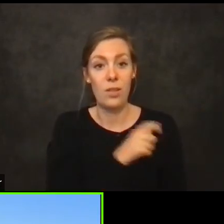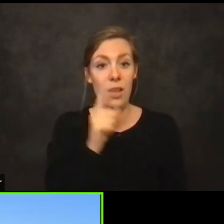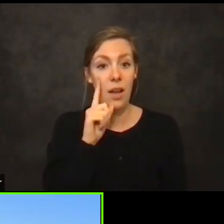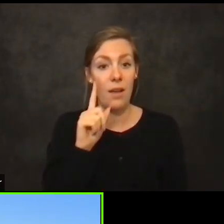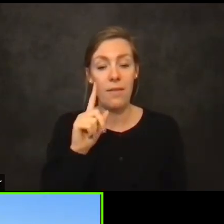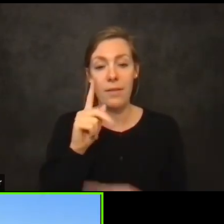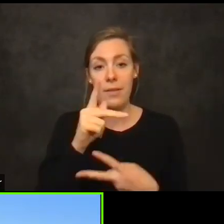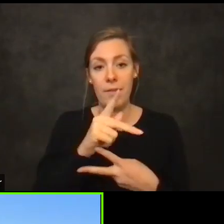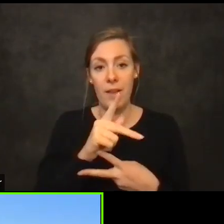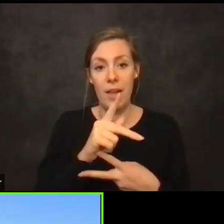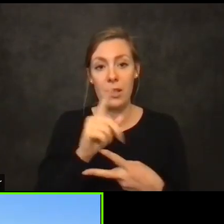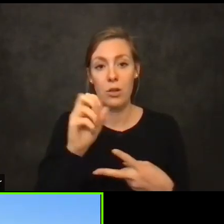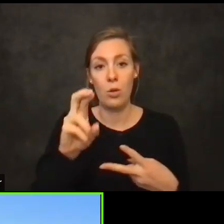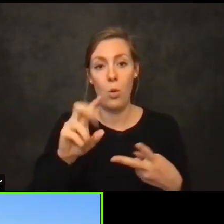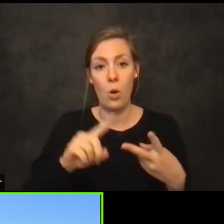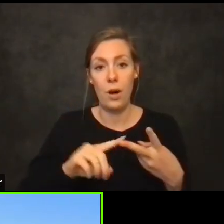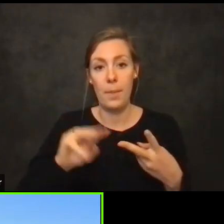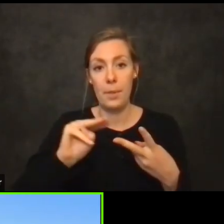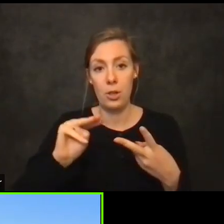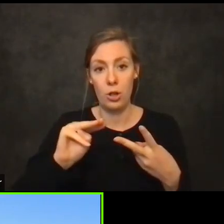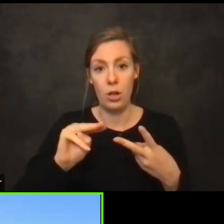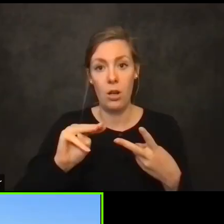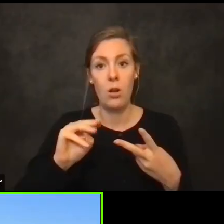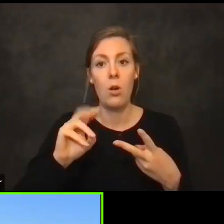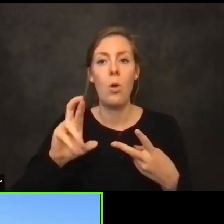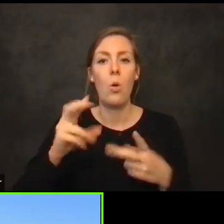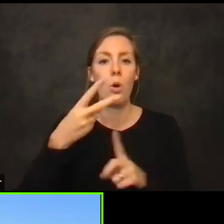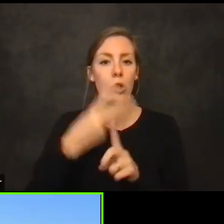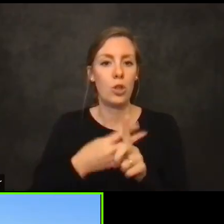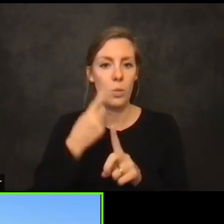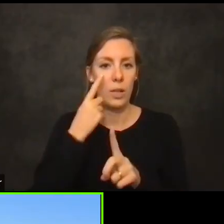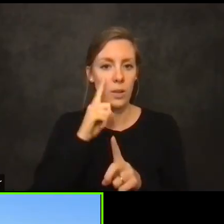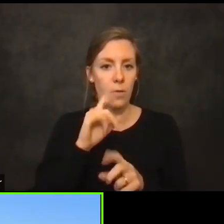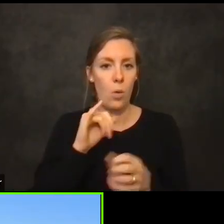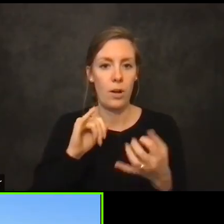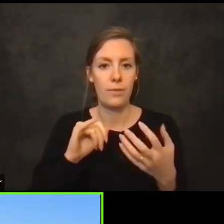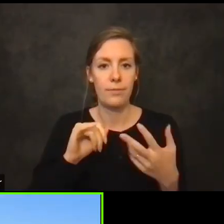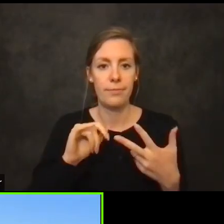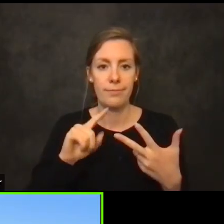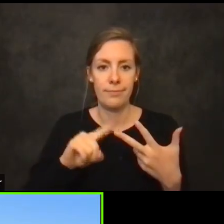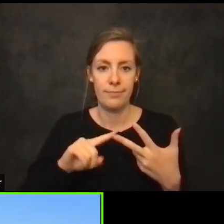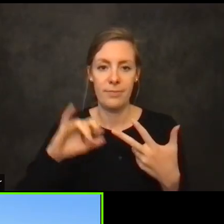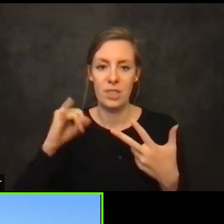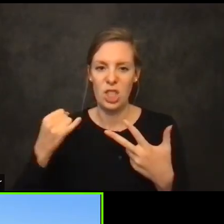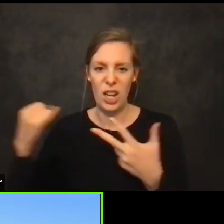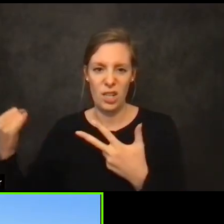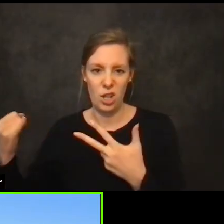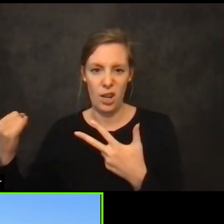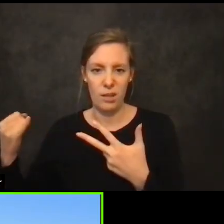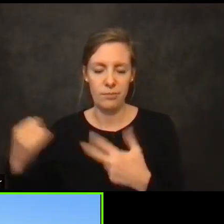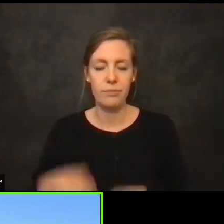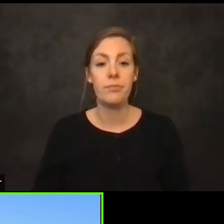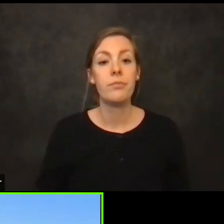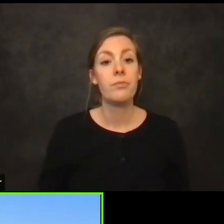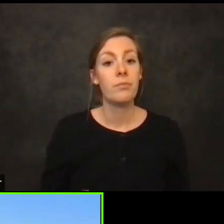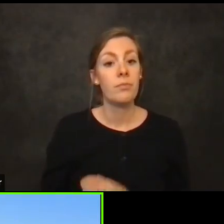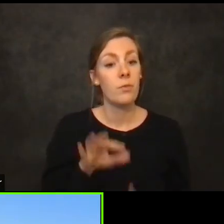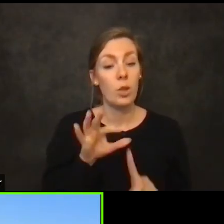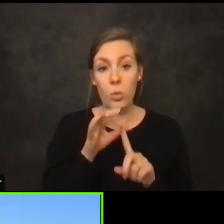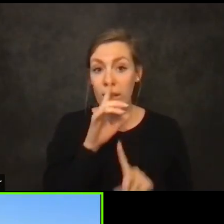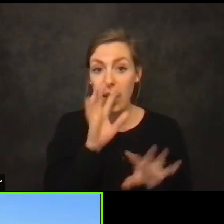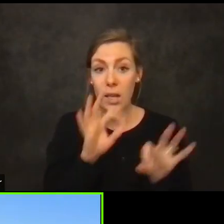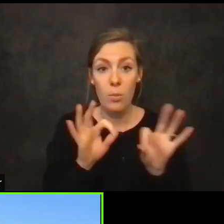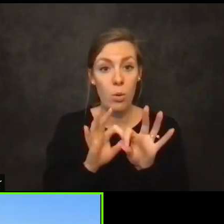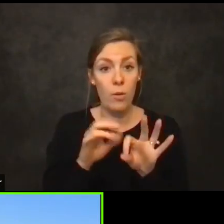or Moderna, or at least 2 months for those who received the one-shot J&J vaccine. These boosters are especially critical for people